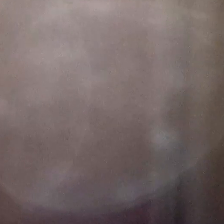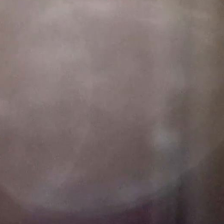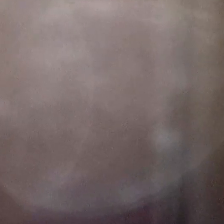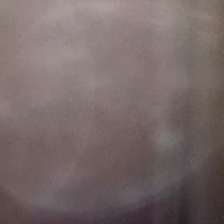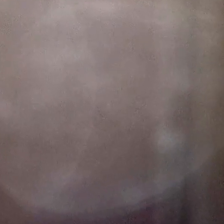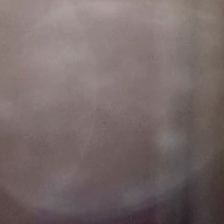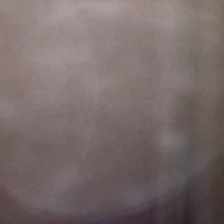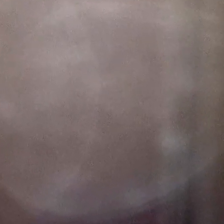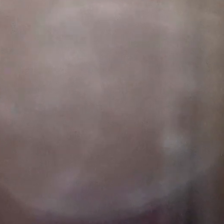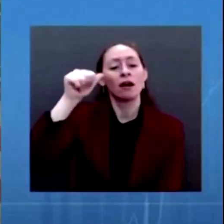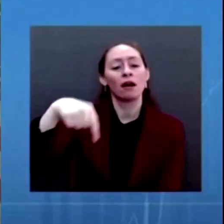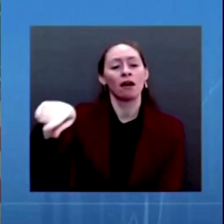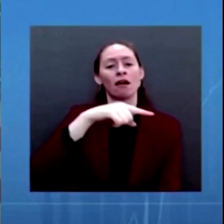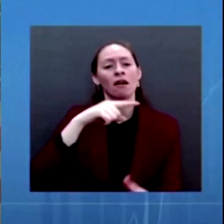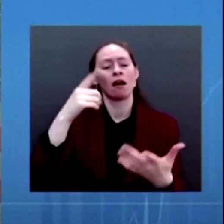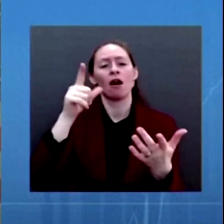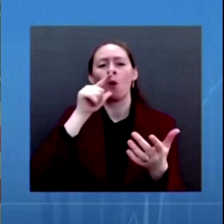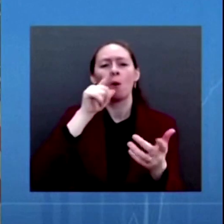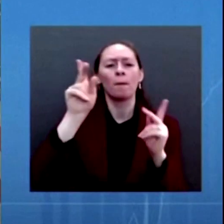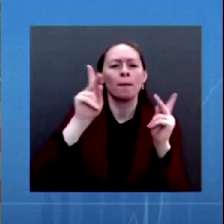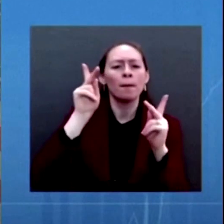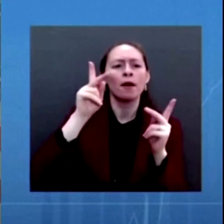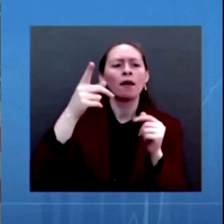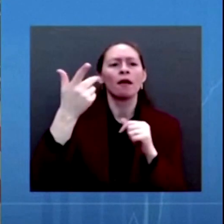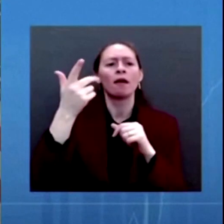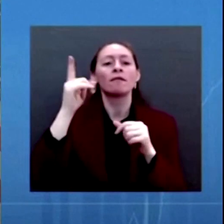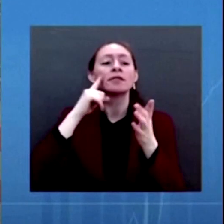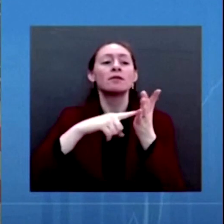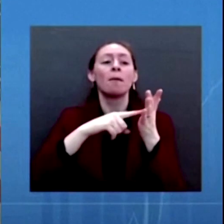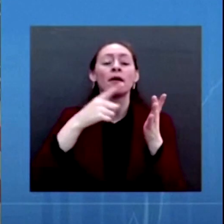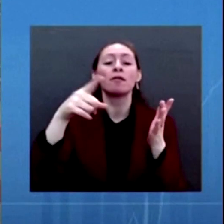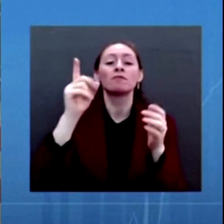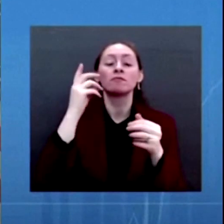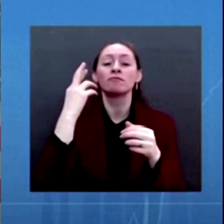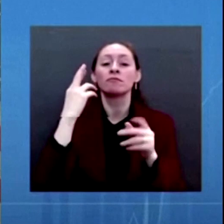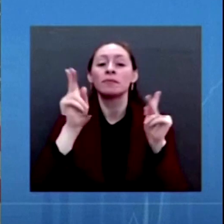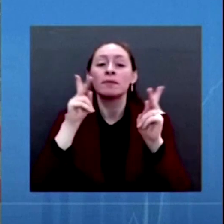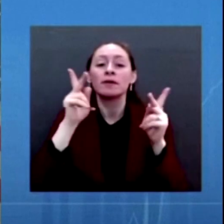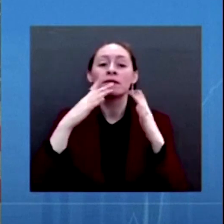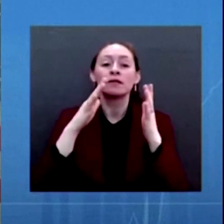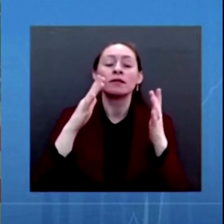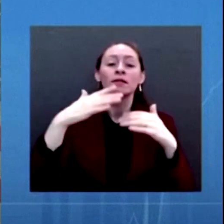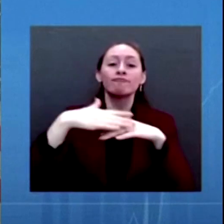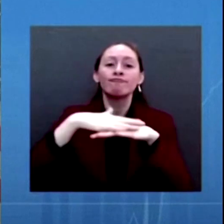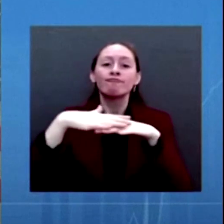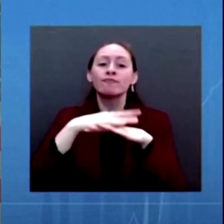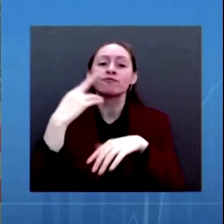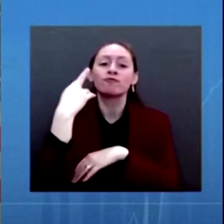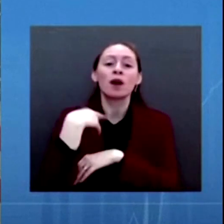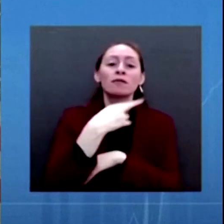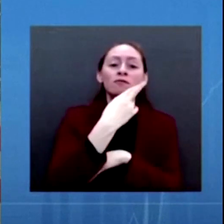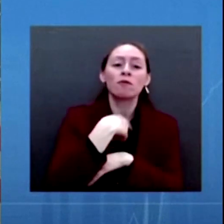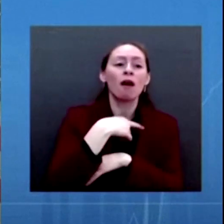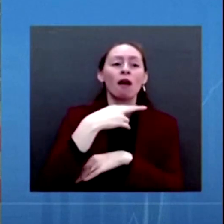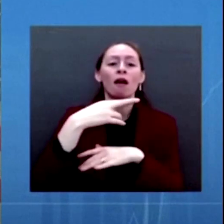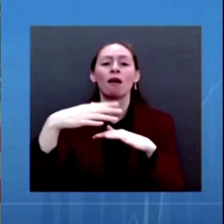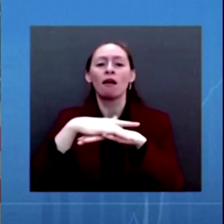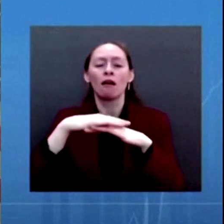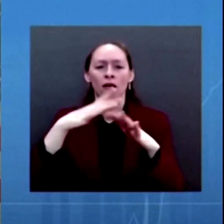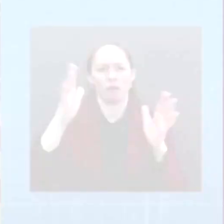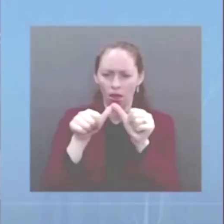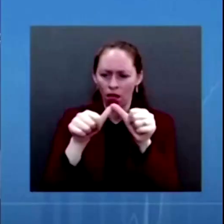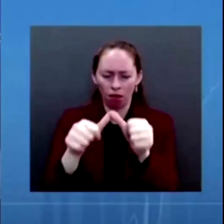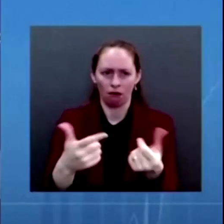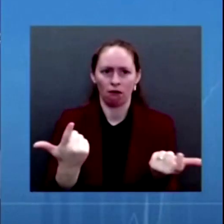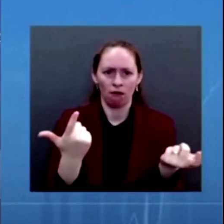on Wednesday to clarify whether people should get tested before ending isolation. How do you expect people to keep track of what they can and can't